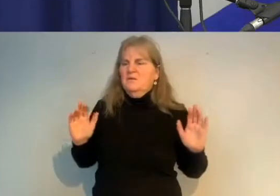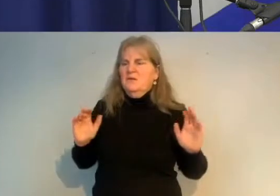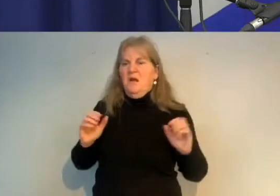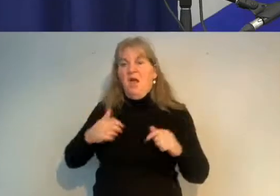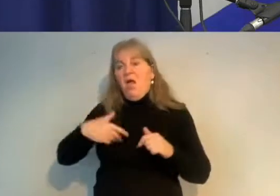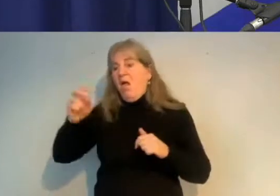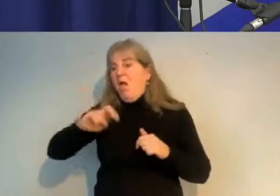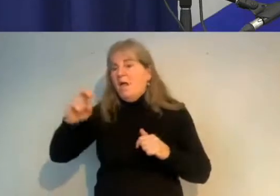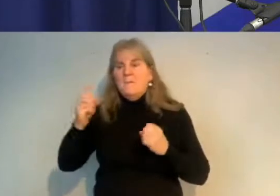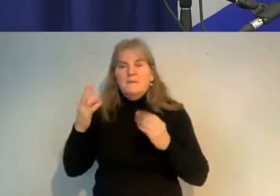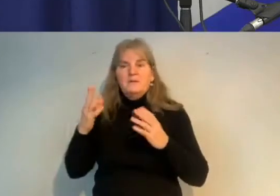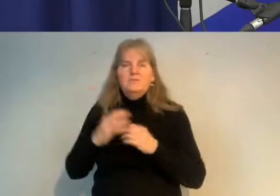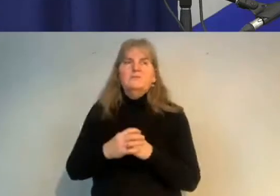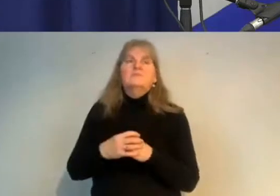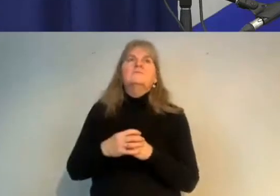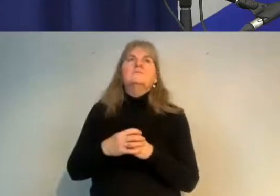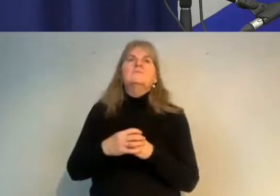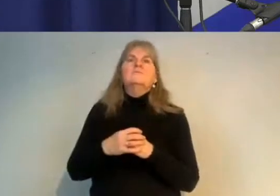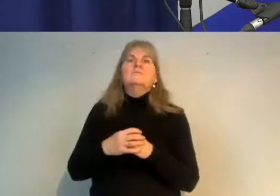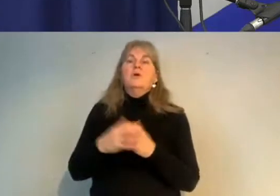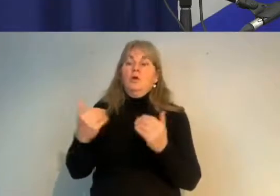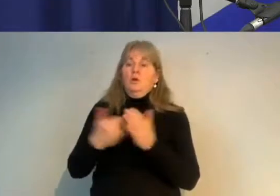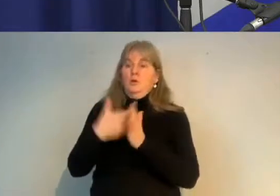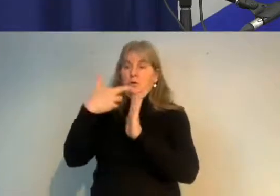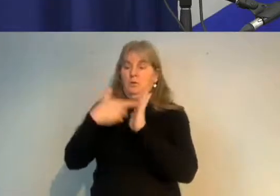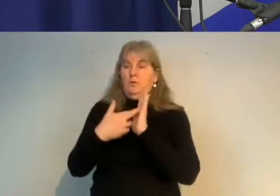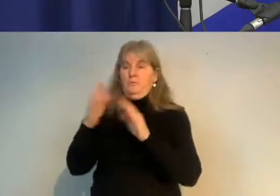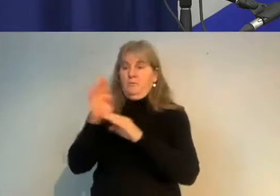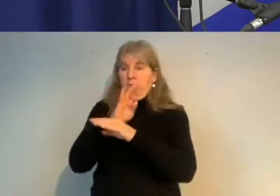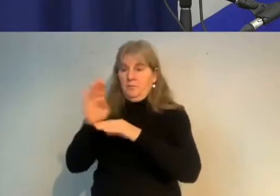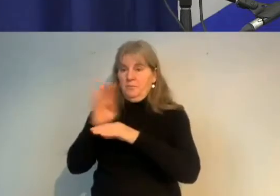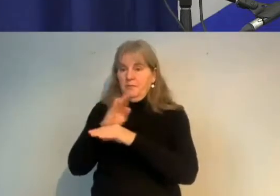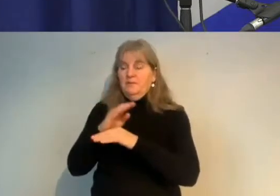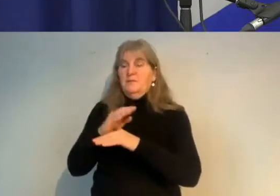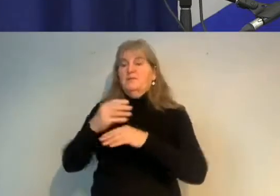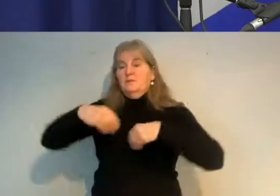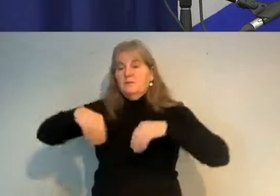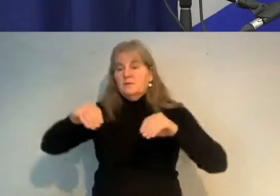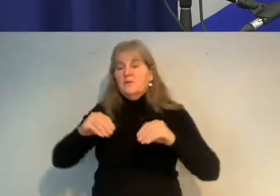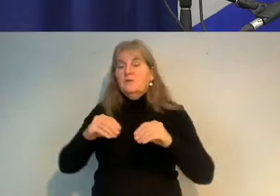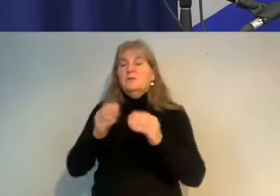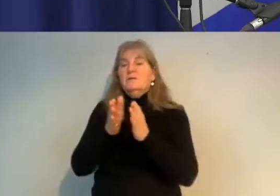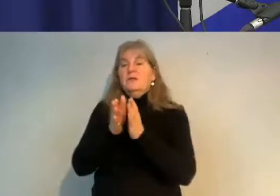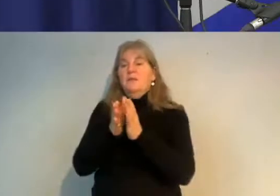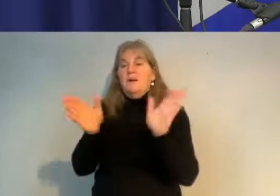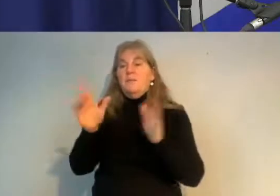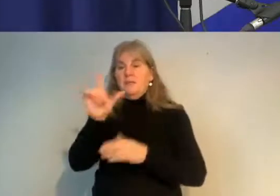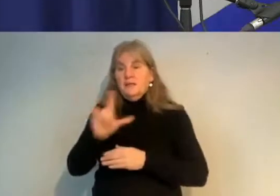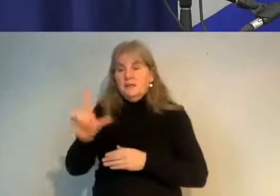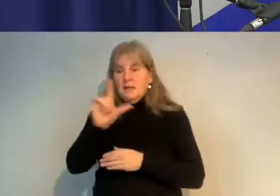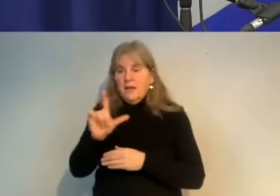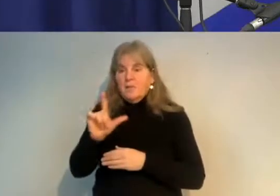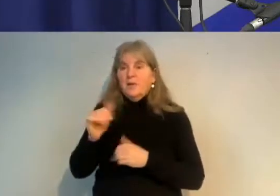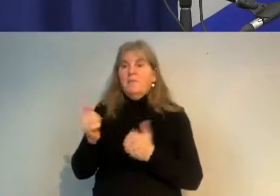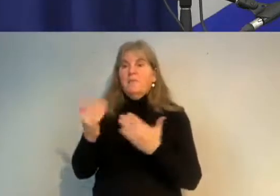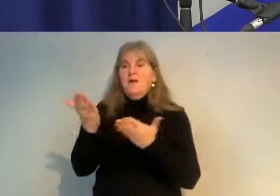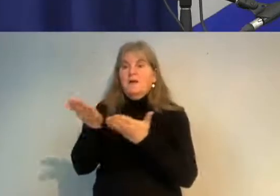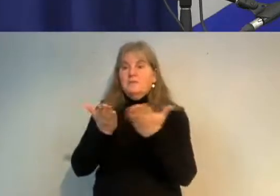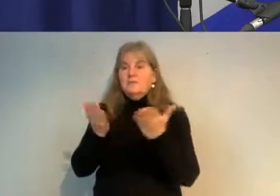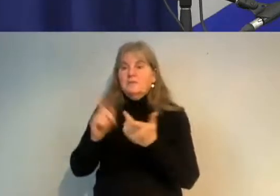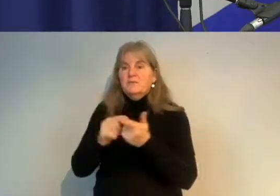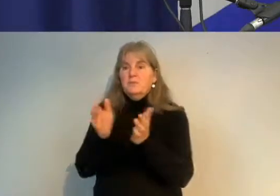There are new restrictions on businesses, retail stores, public libraries, and places that provide services to the public. This